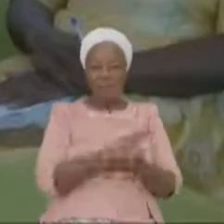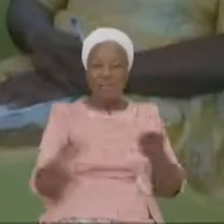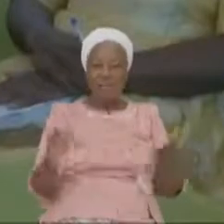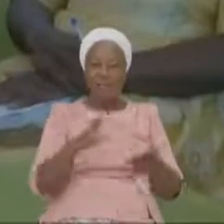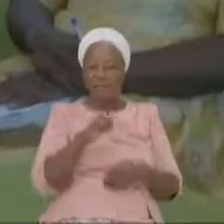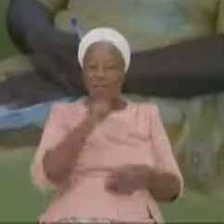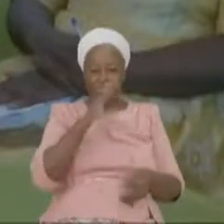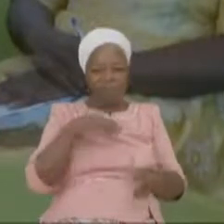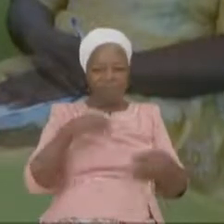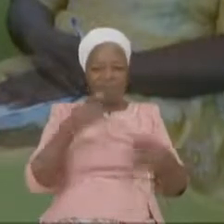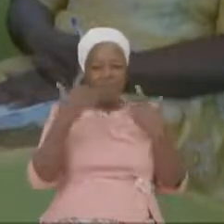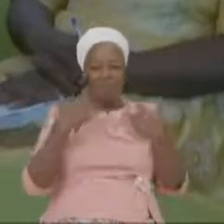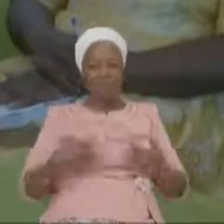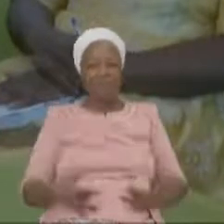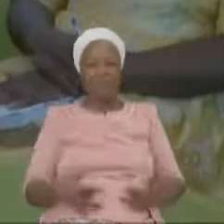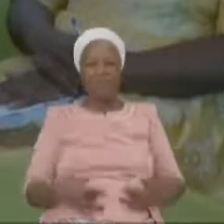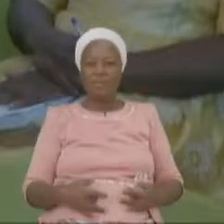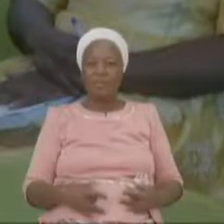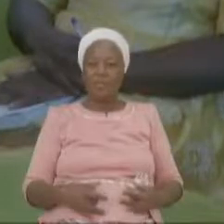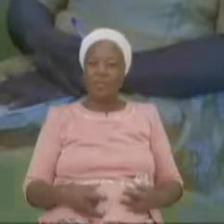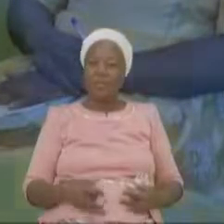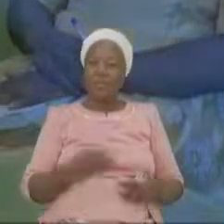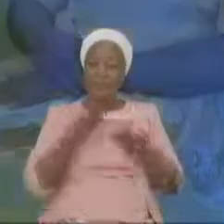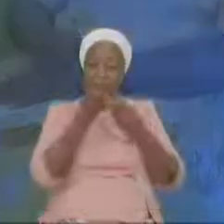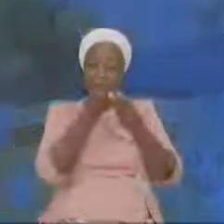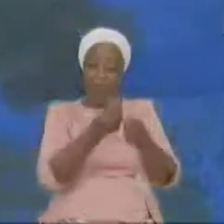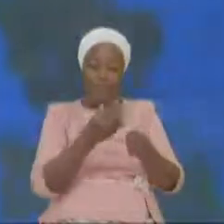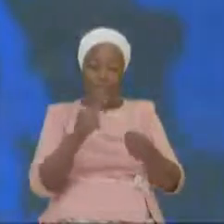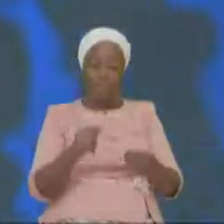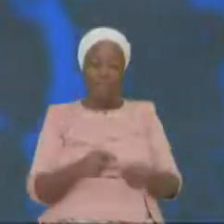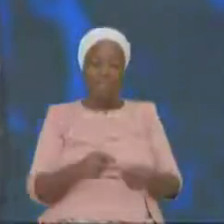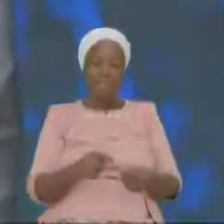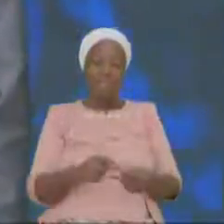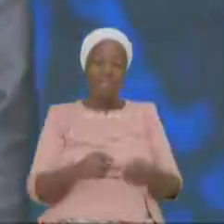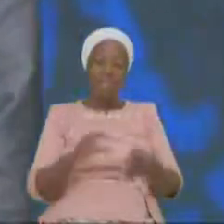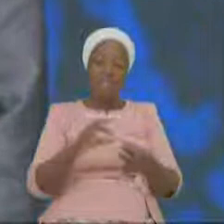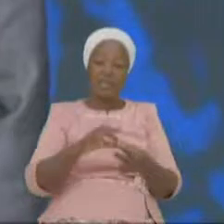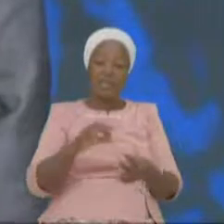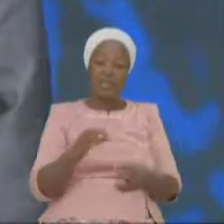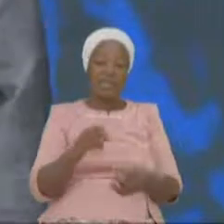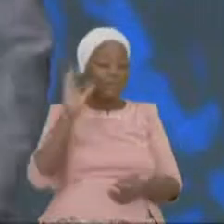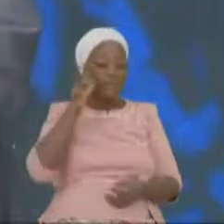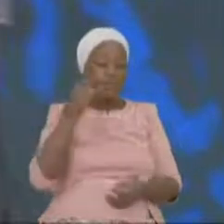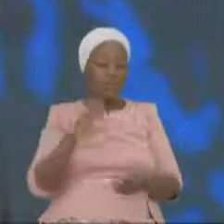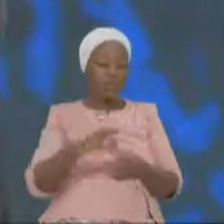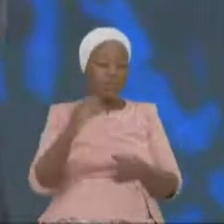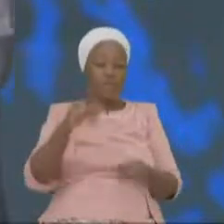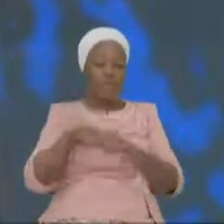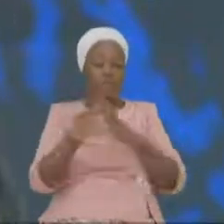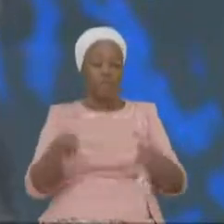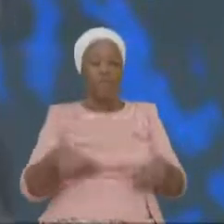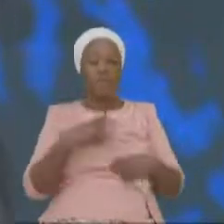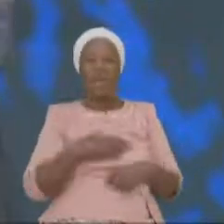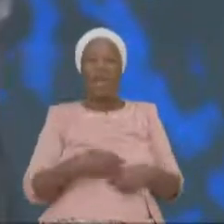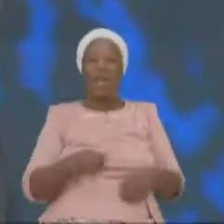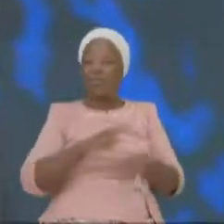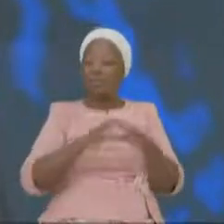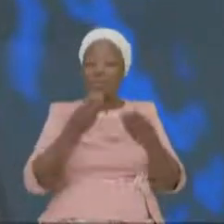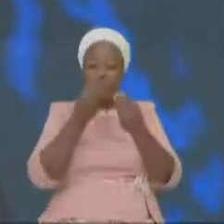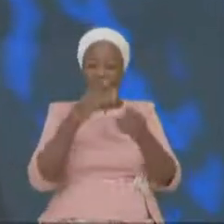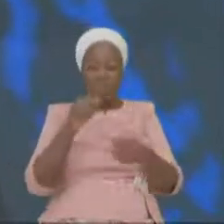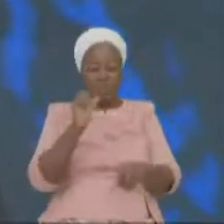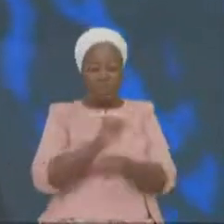the fruit of the Spirit in your life and starve the works of the flesh. It says